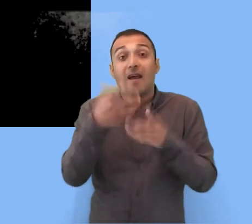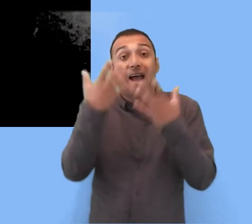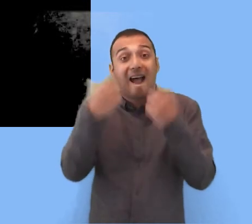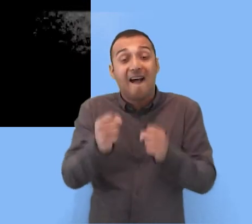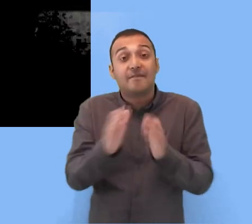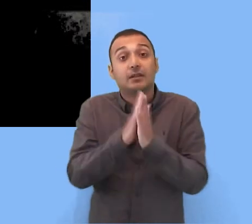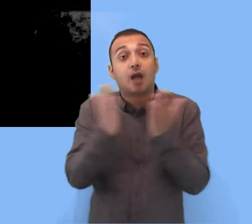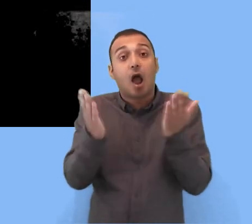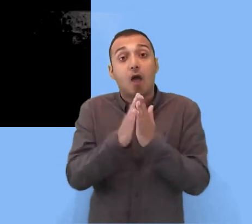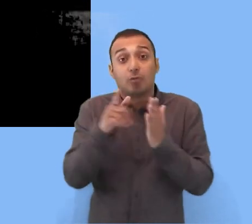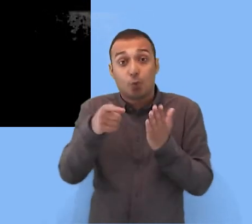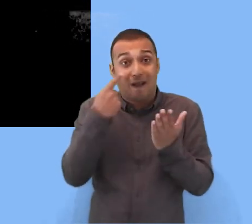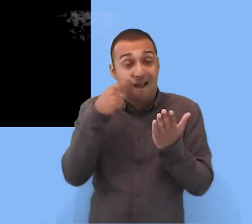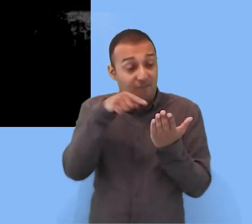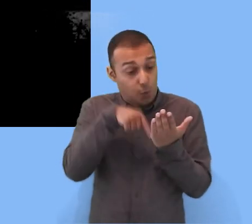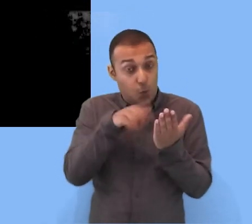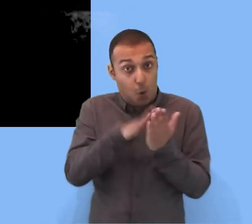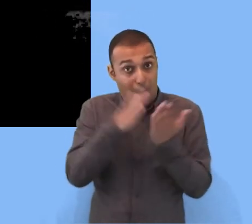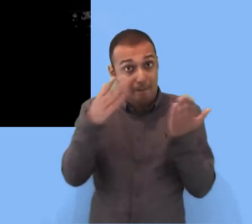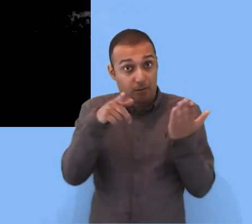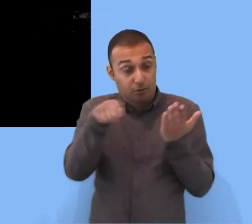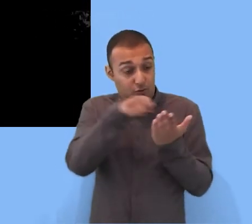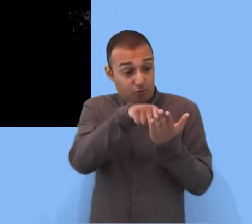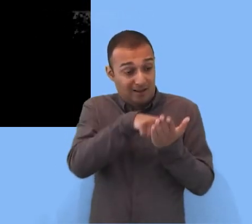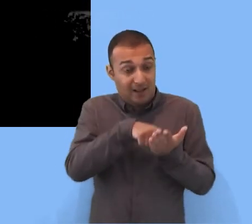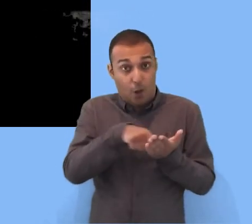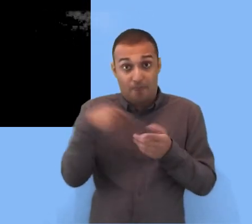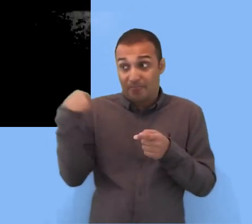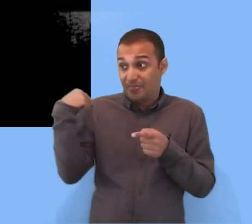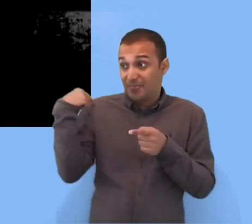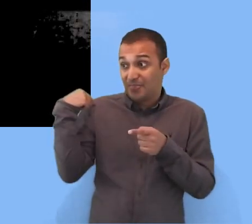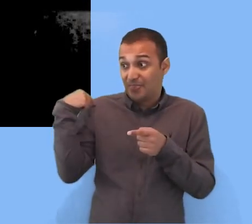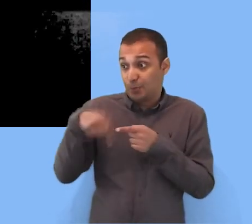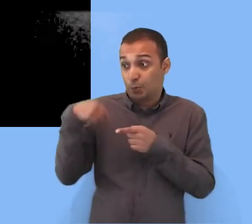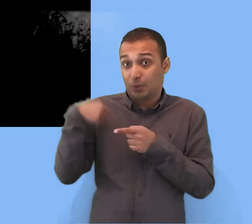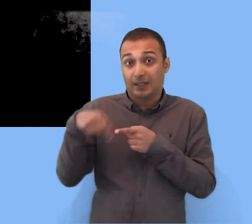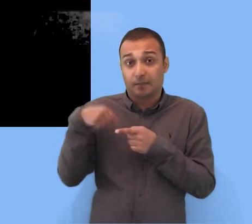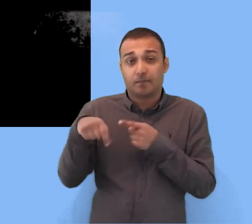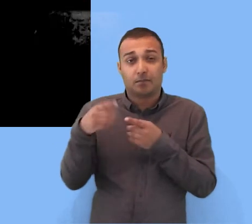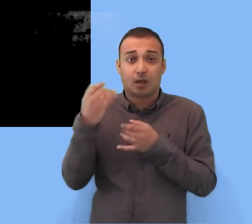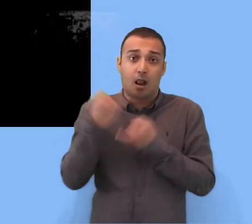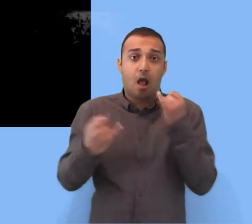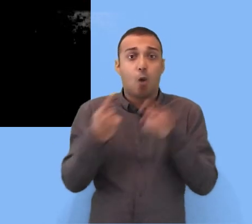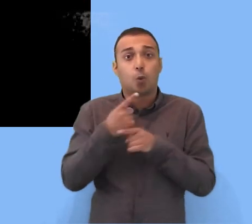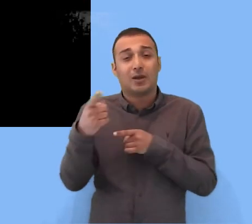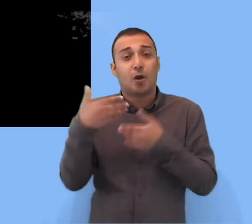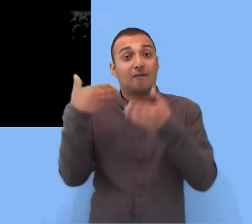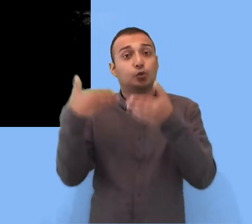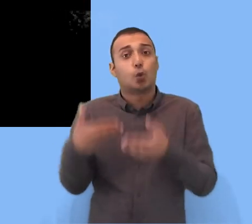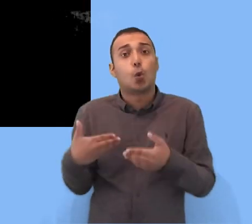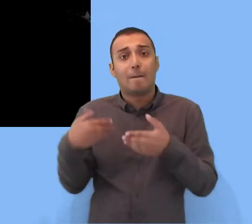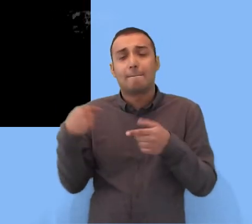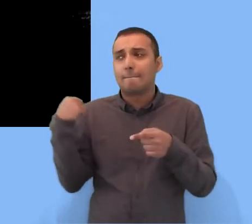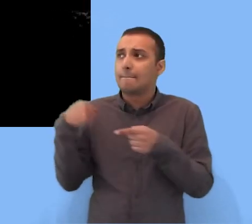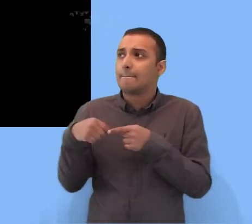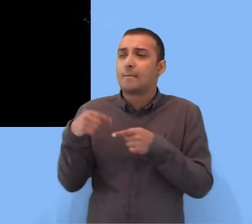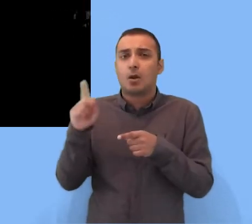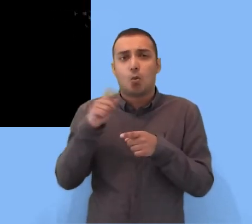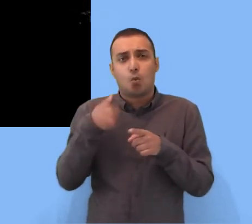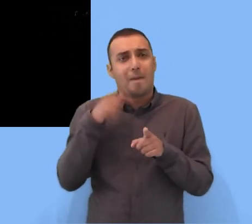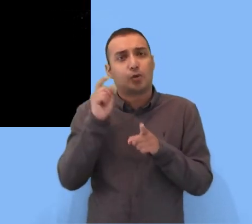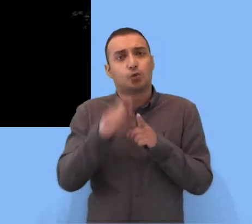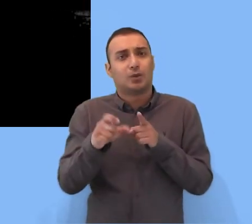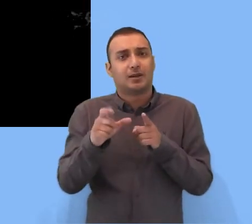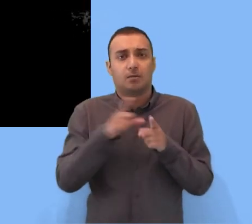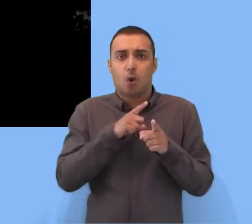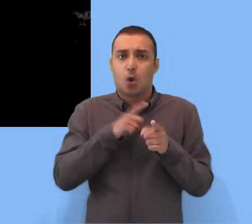got them with you and write down for the last week of term, what am I doing because of that Tapestry Education Ed conference that I went